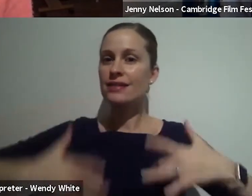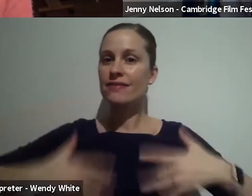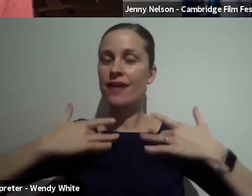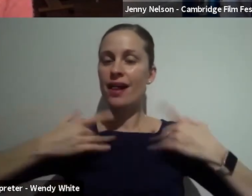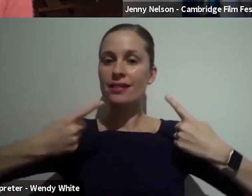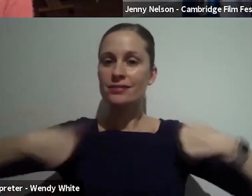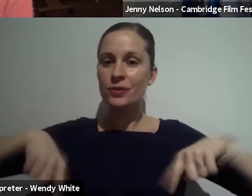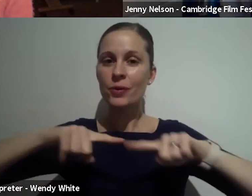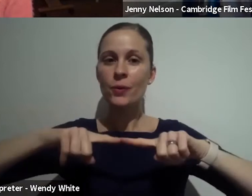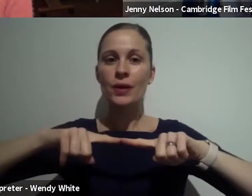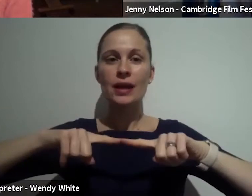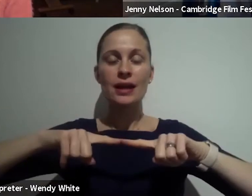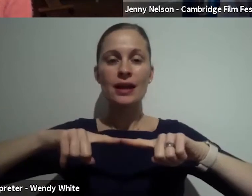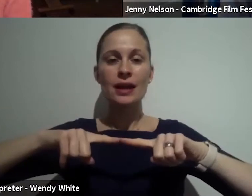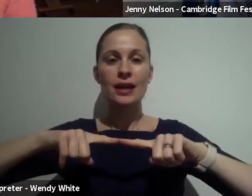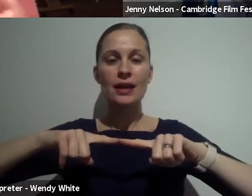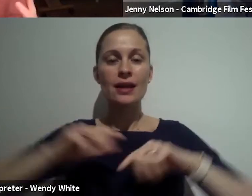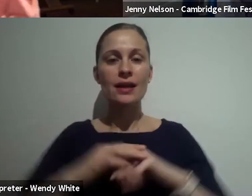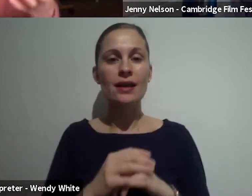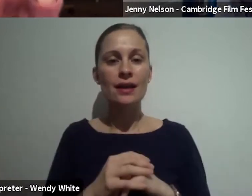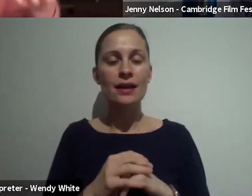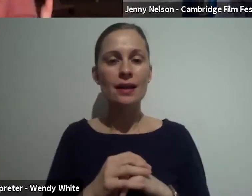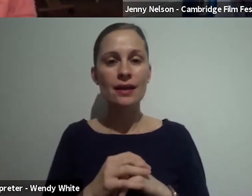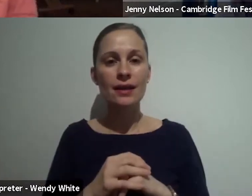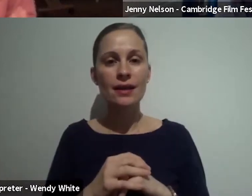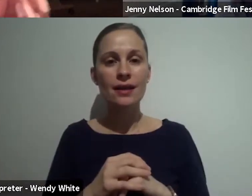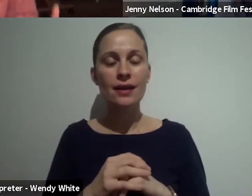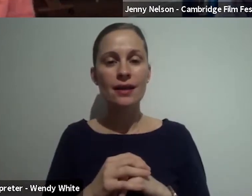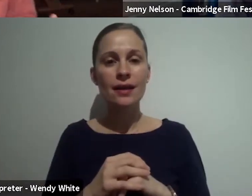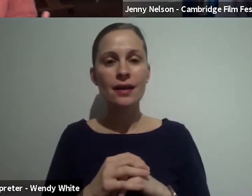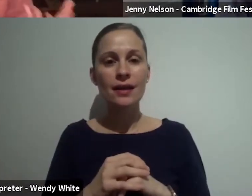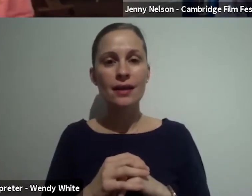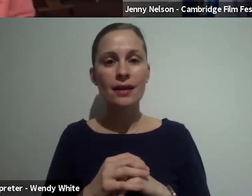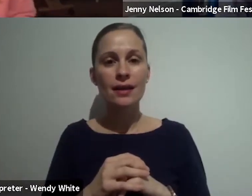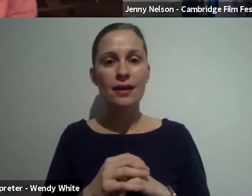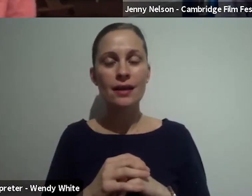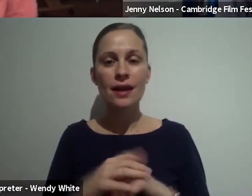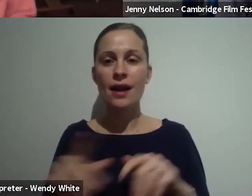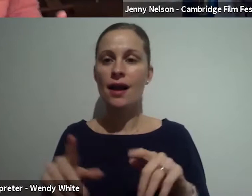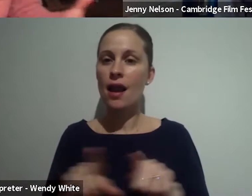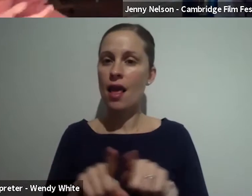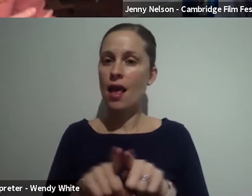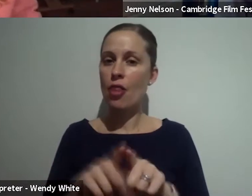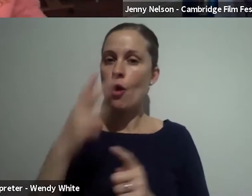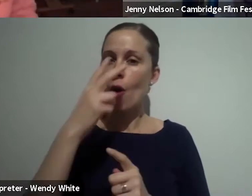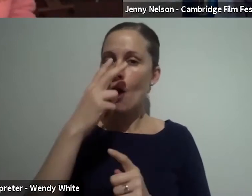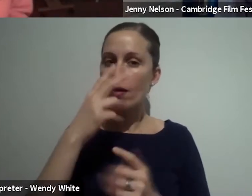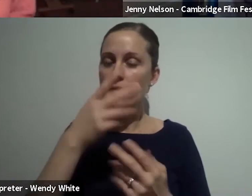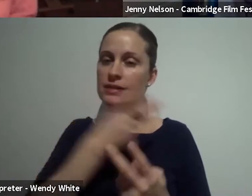we could live without all this heavy weight of the past of the